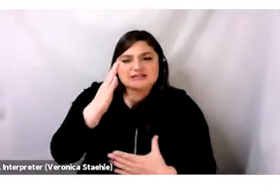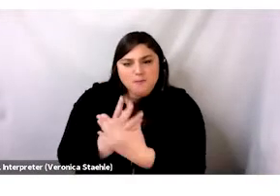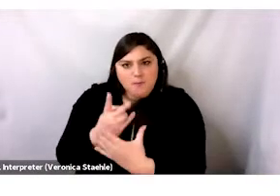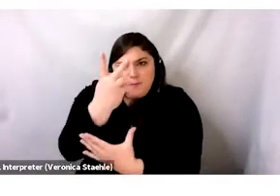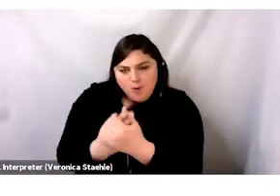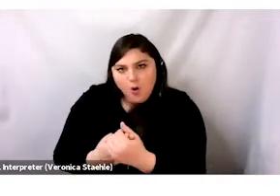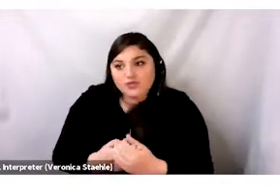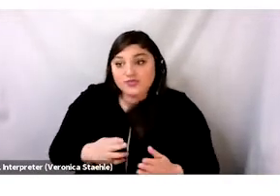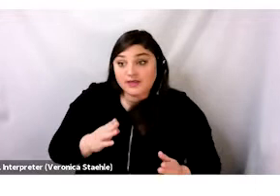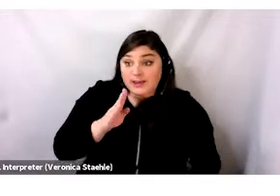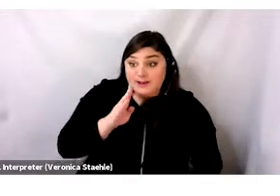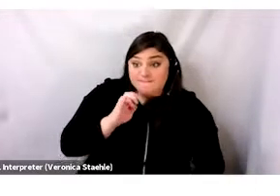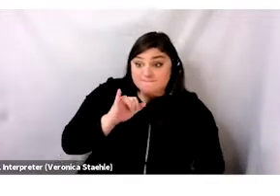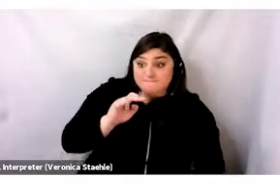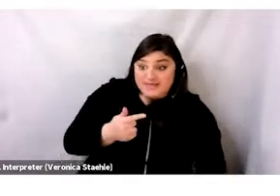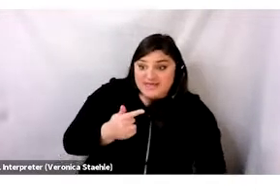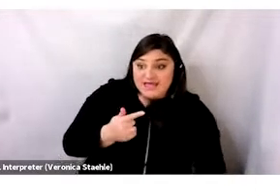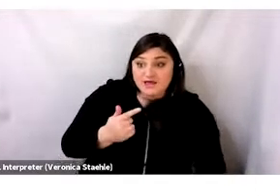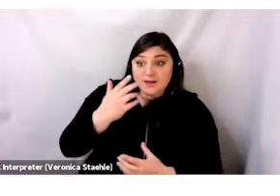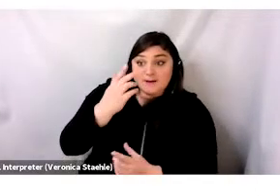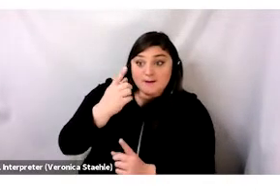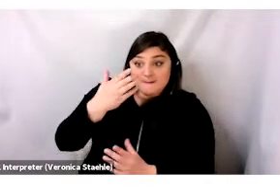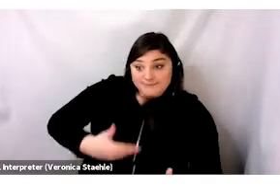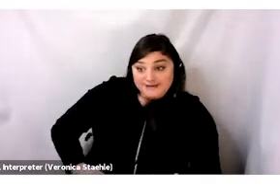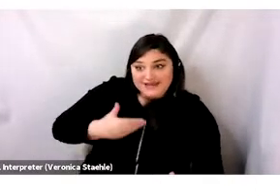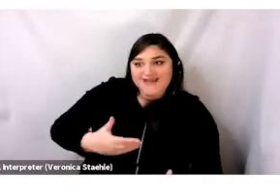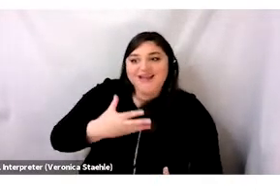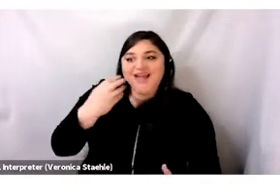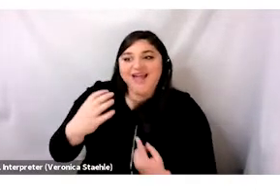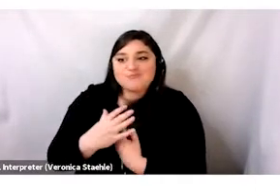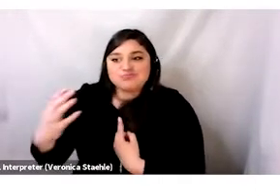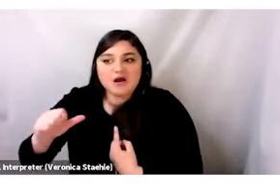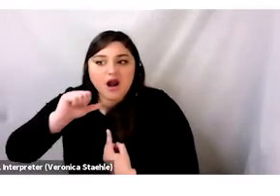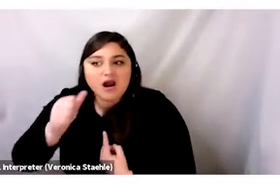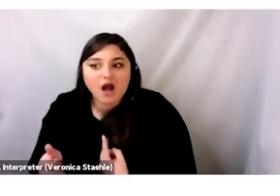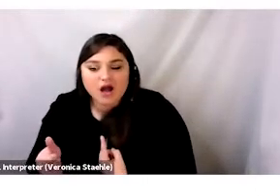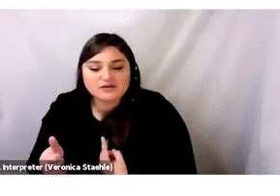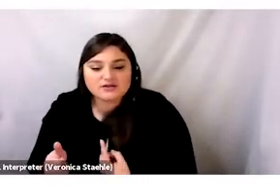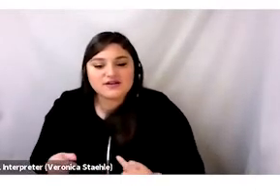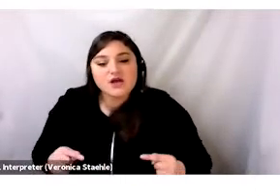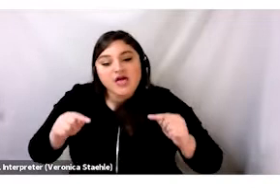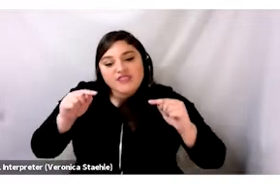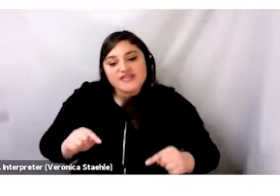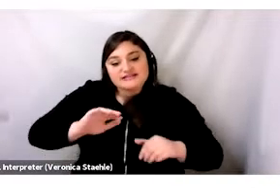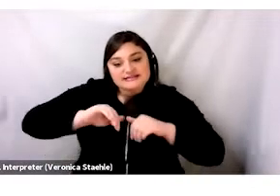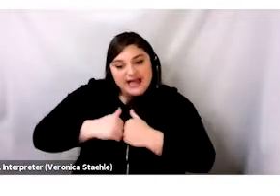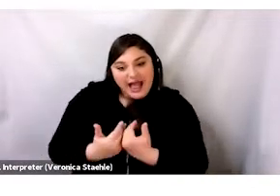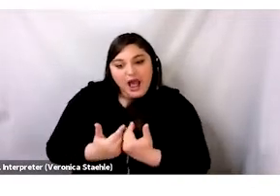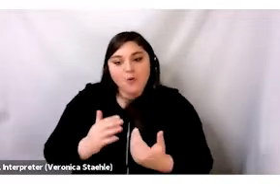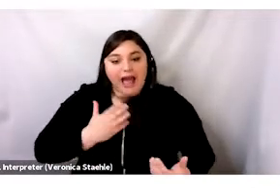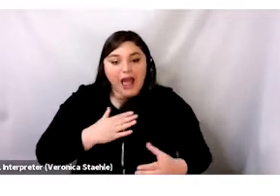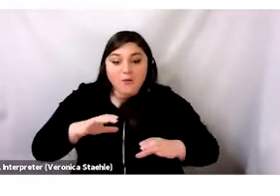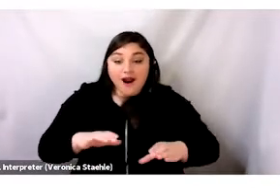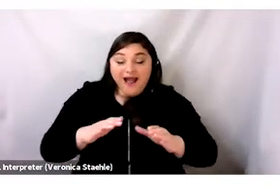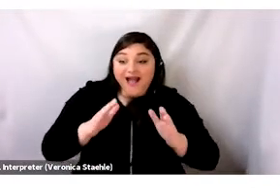This insight is both the why that animates our activism and the how that grounds our solidarity and our strategy.